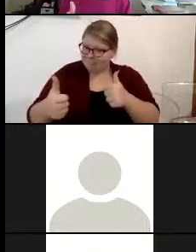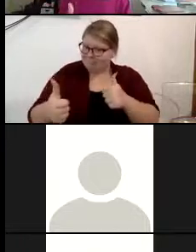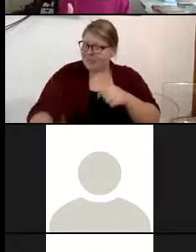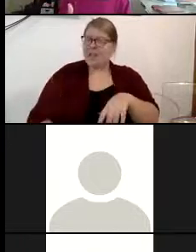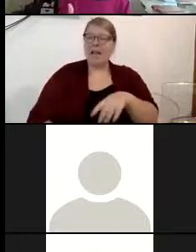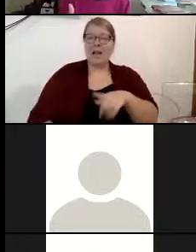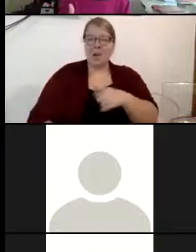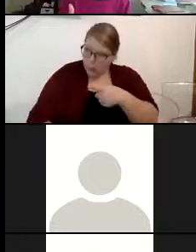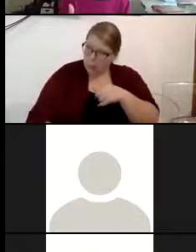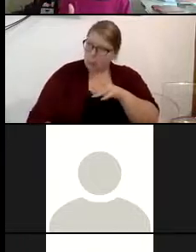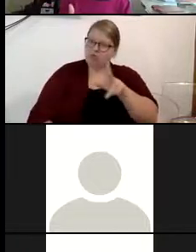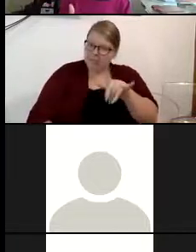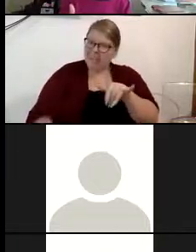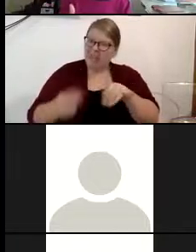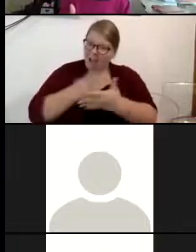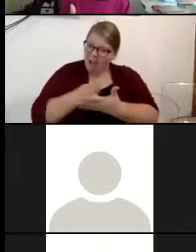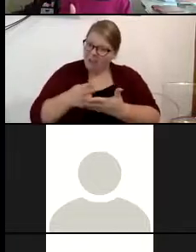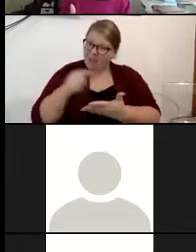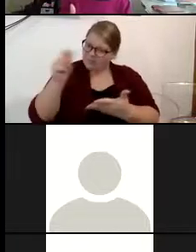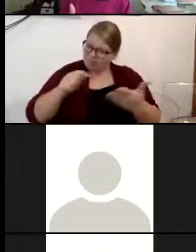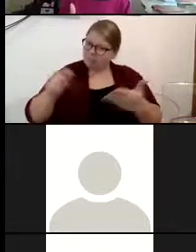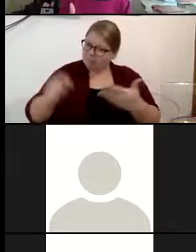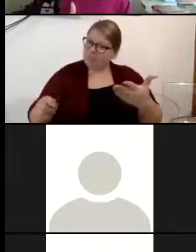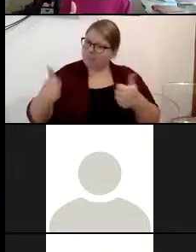you were being really honest.